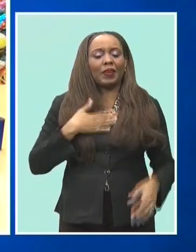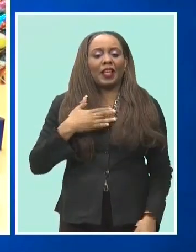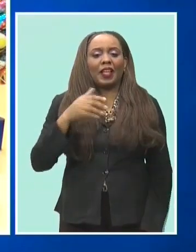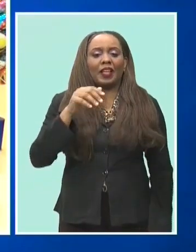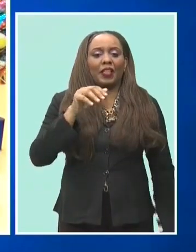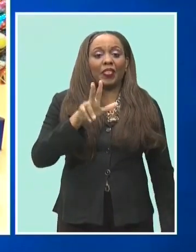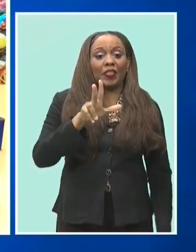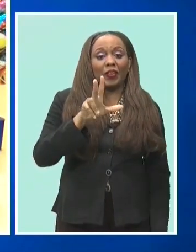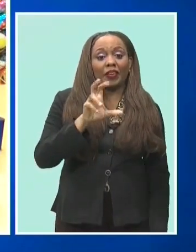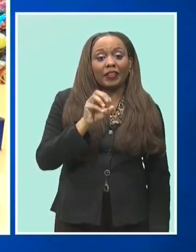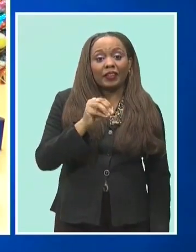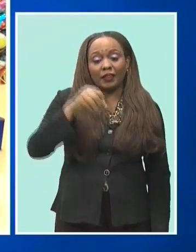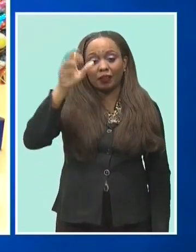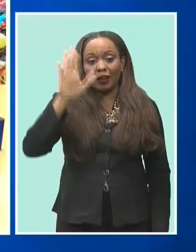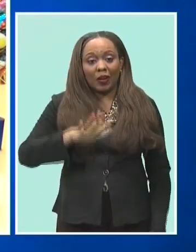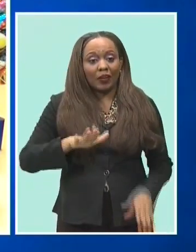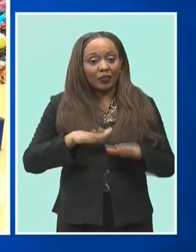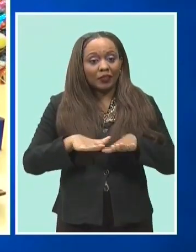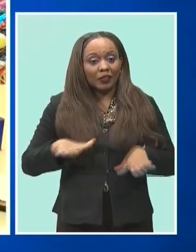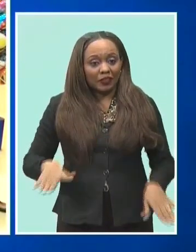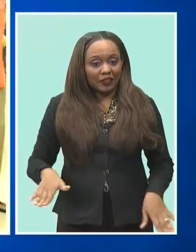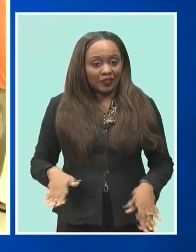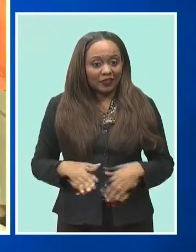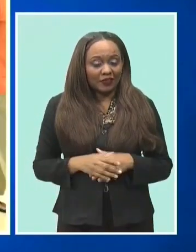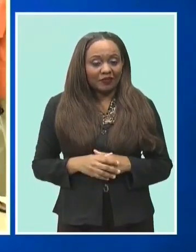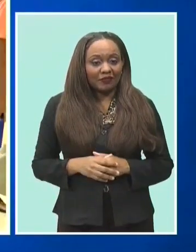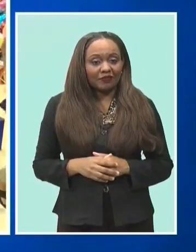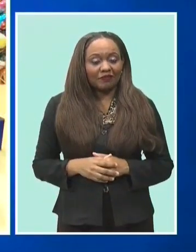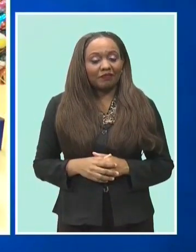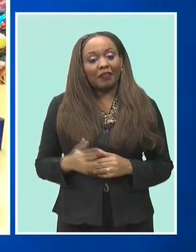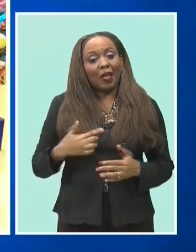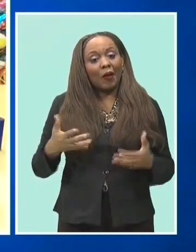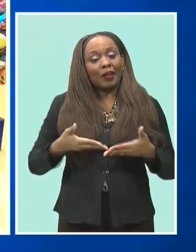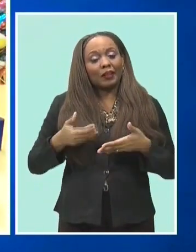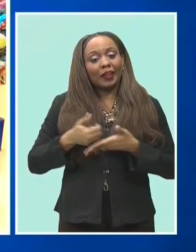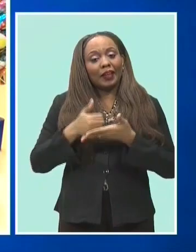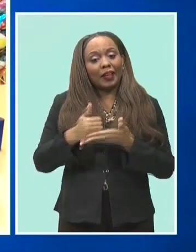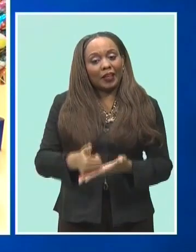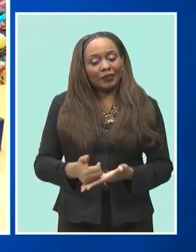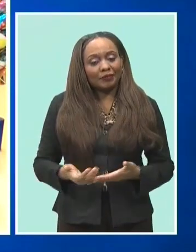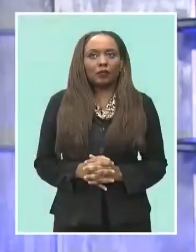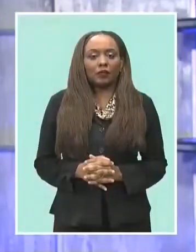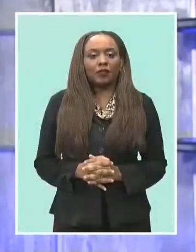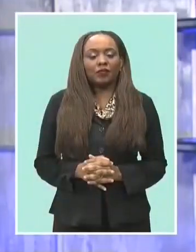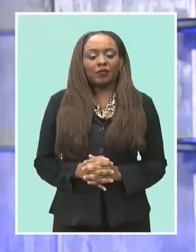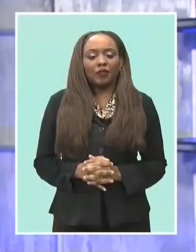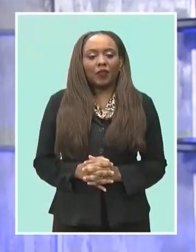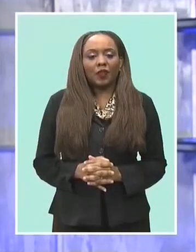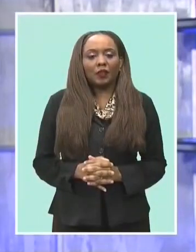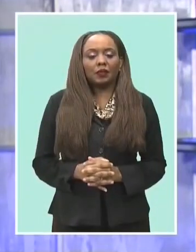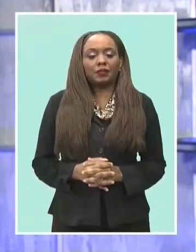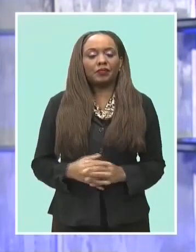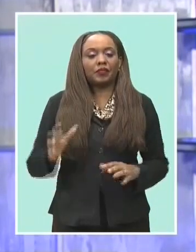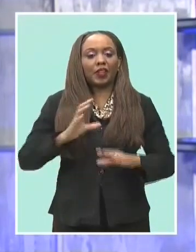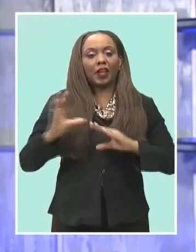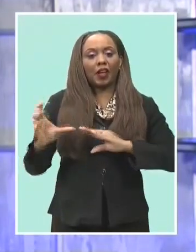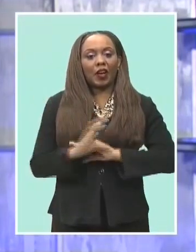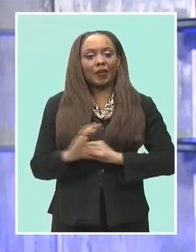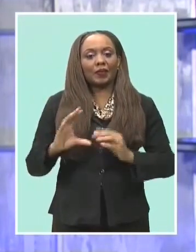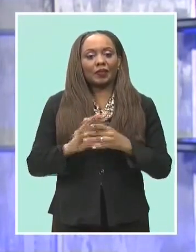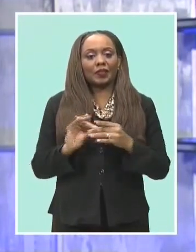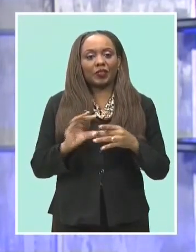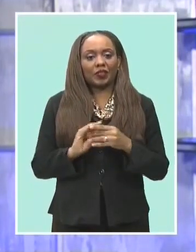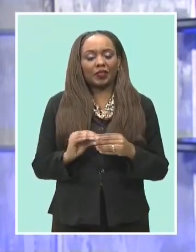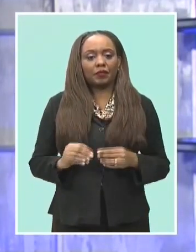30 godchildren, something. So this is very handy and very helpful. And news from the region,